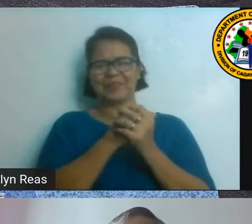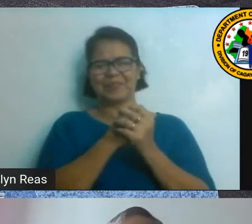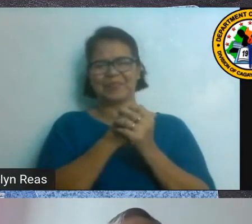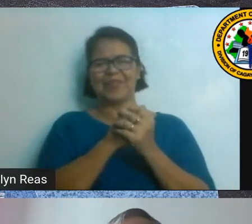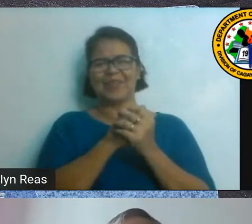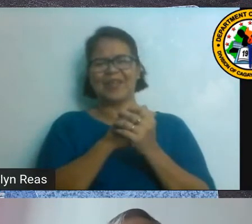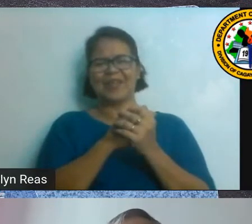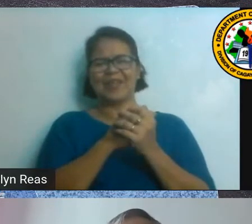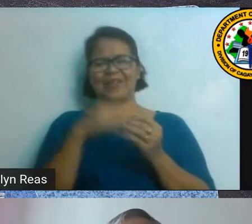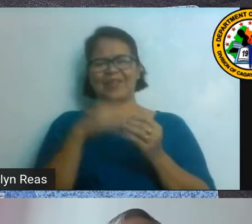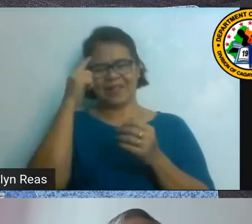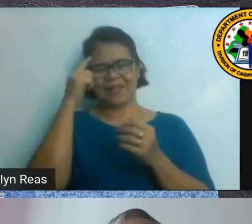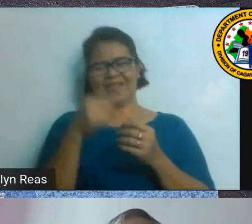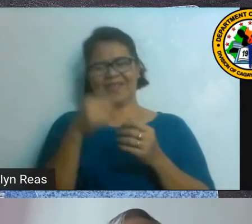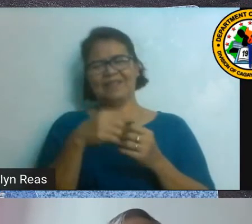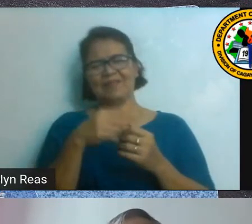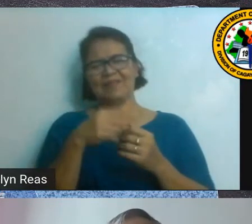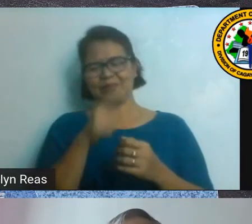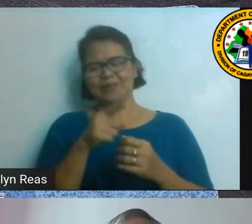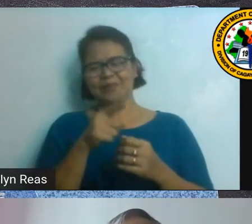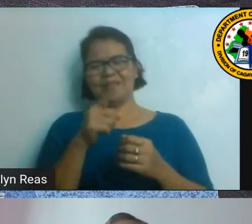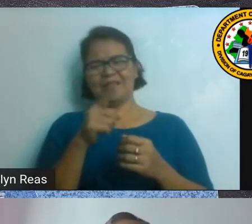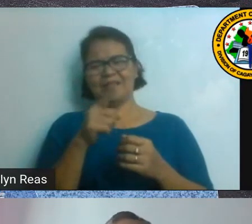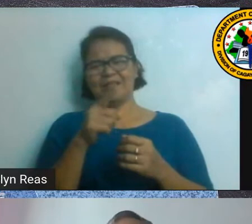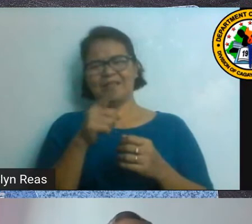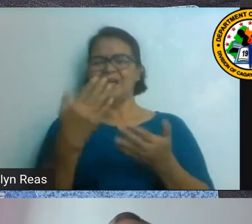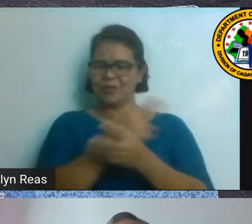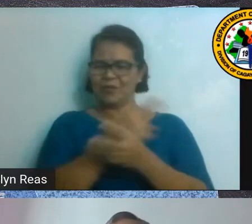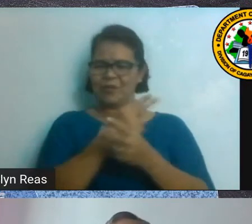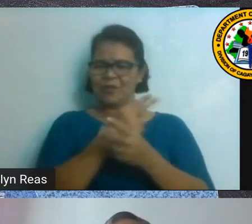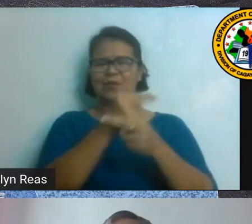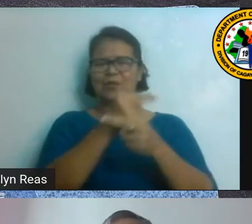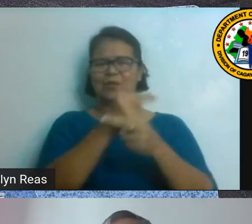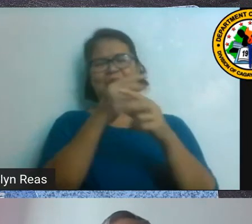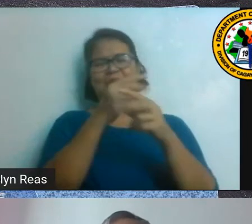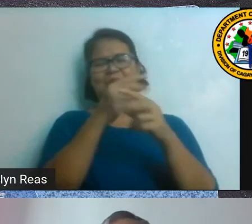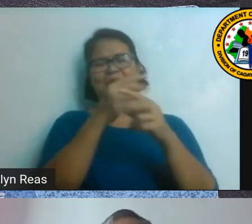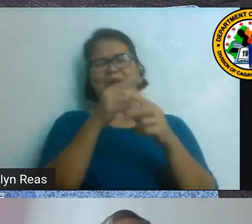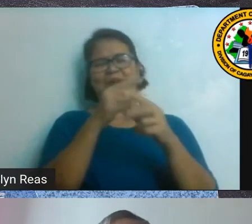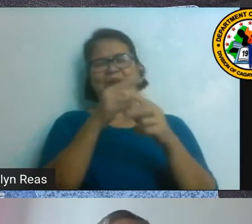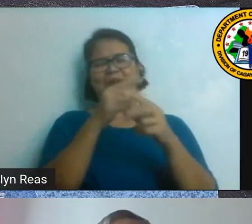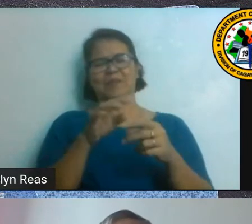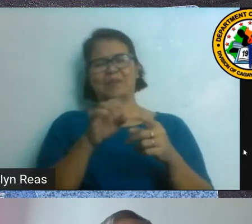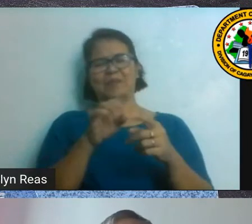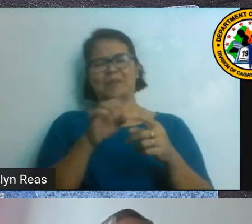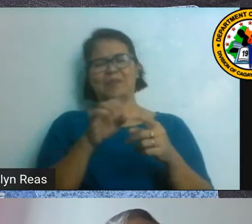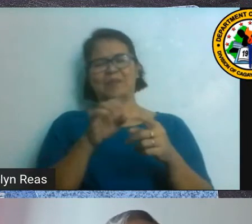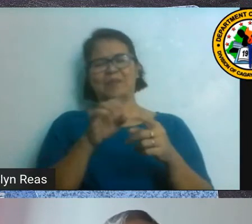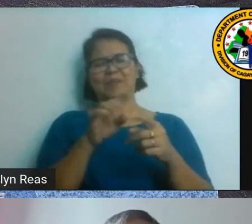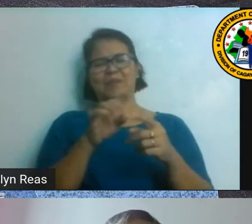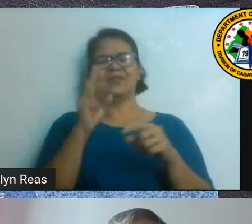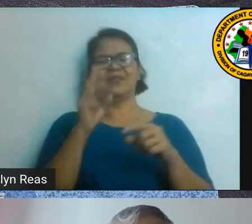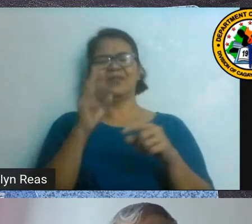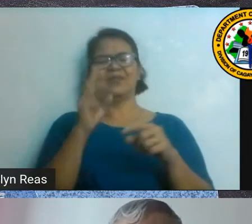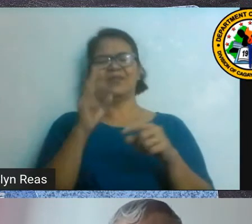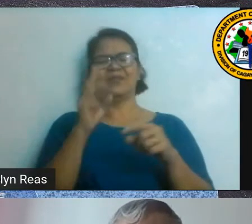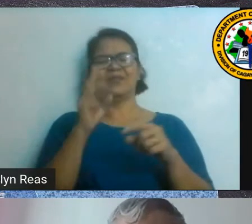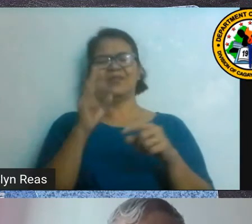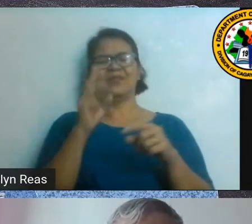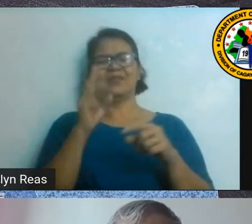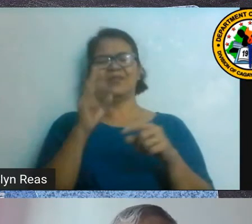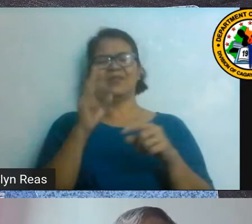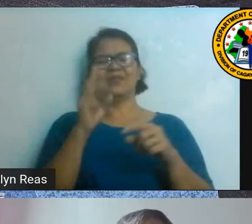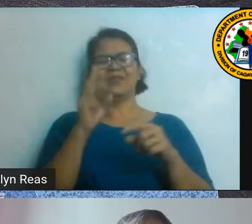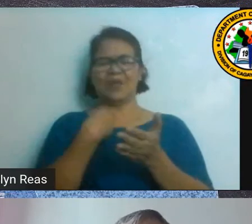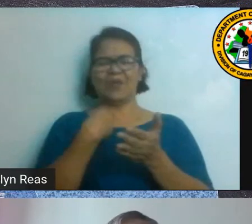new normal is going to be different. And this will also mean that we have to learn how to do things in different